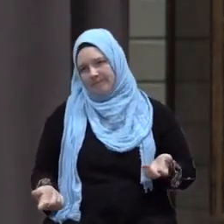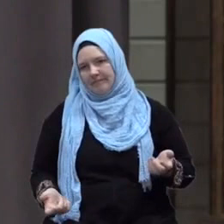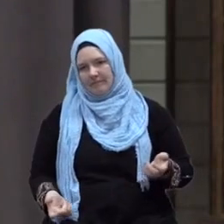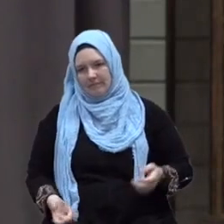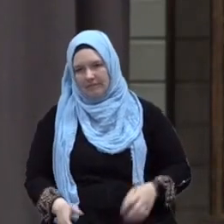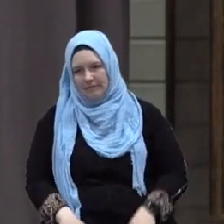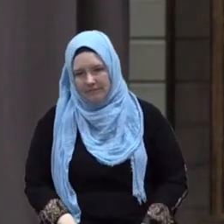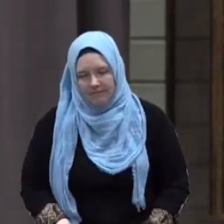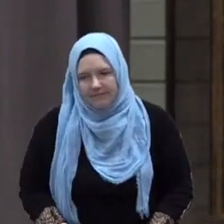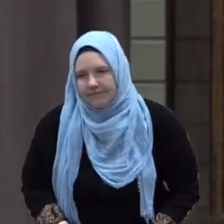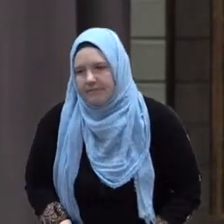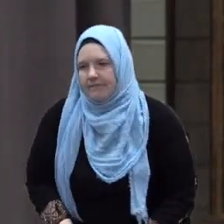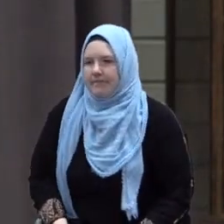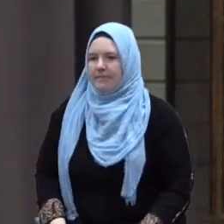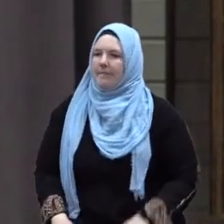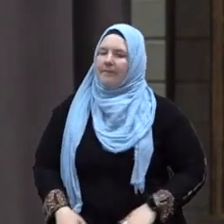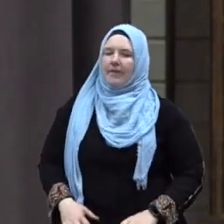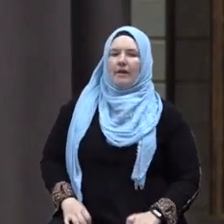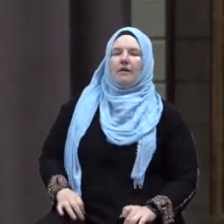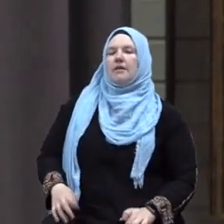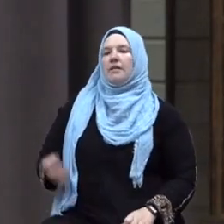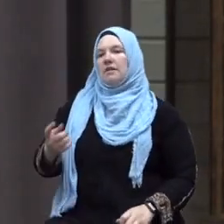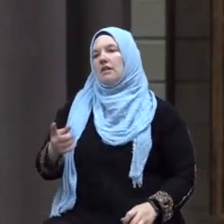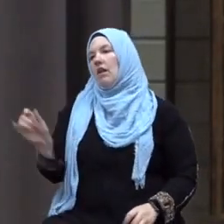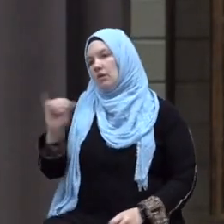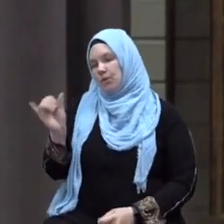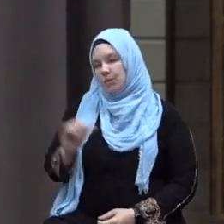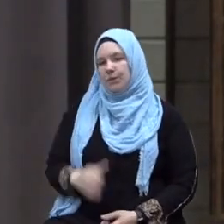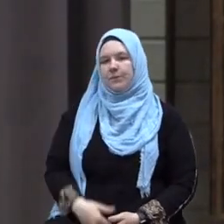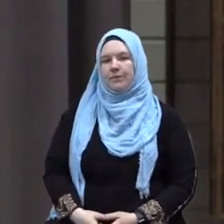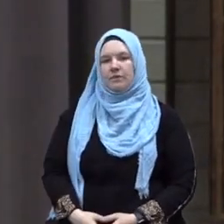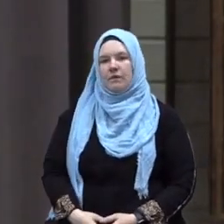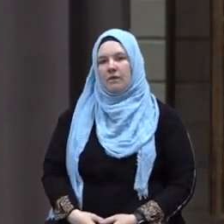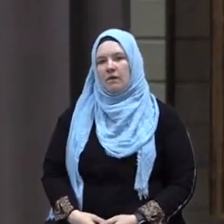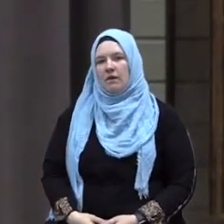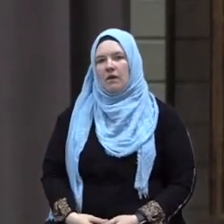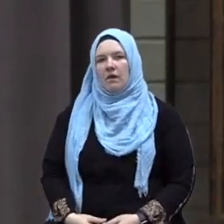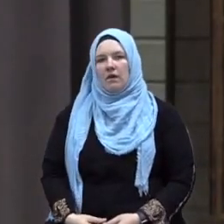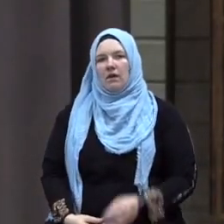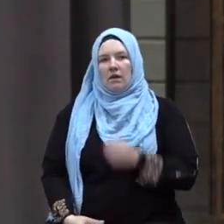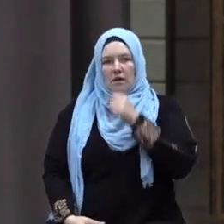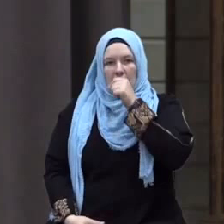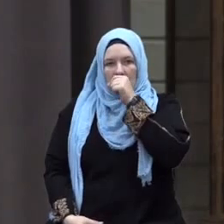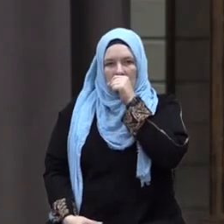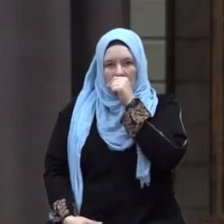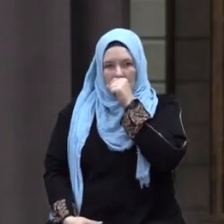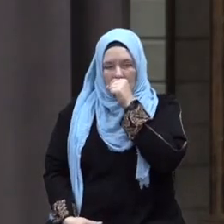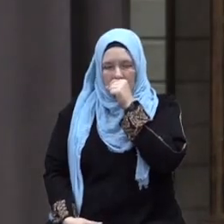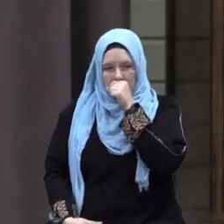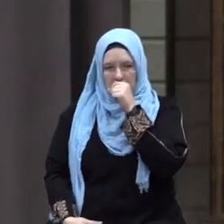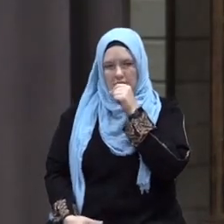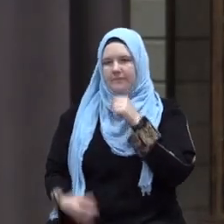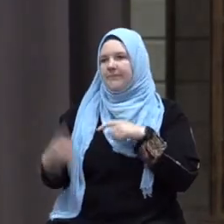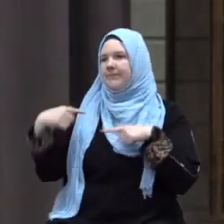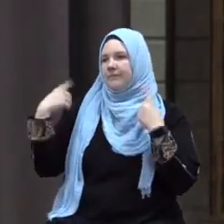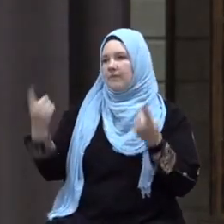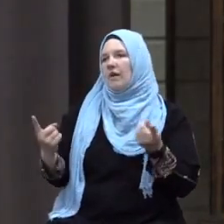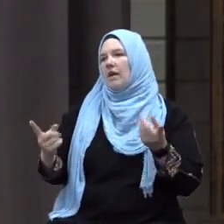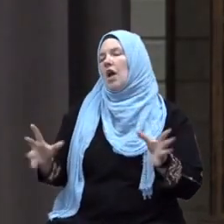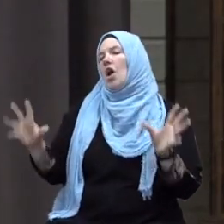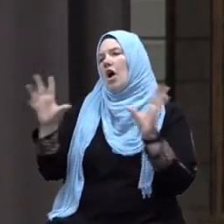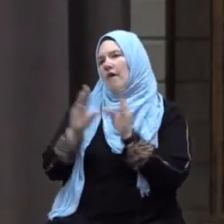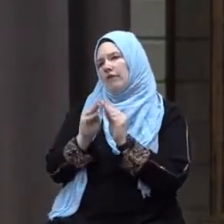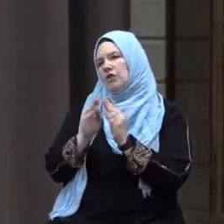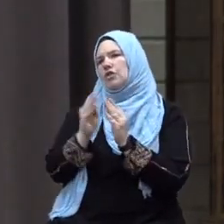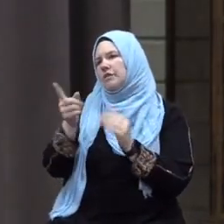be. As we speak, there has been a conference in the past couple of days. I'm sure many